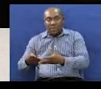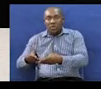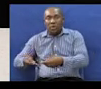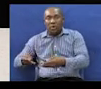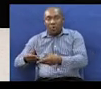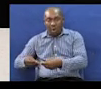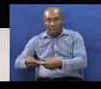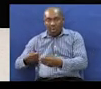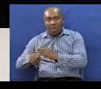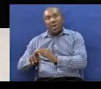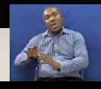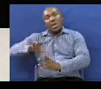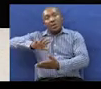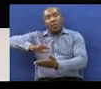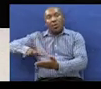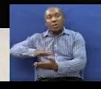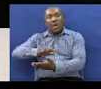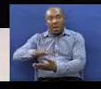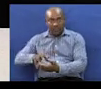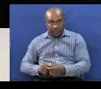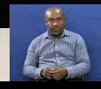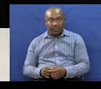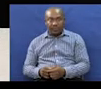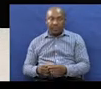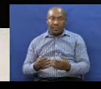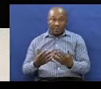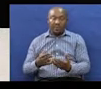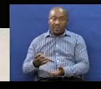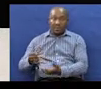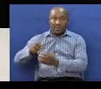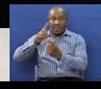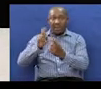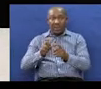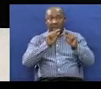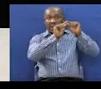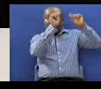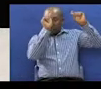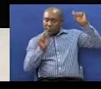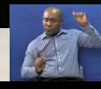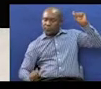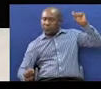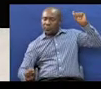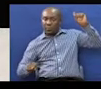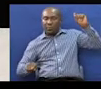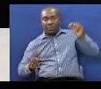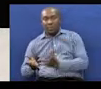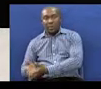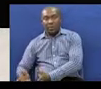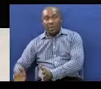The question is, why do we collect the gas by downward displacement of water? It is because